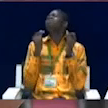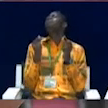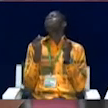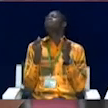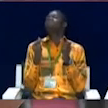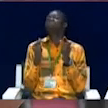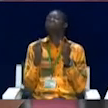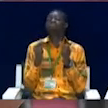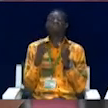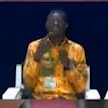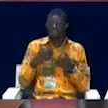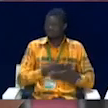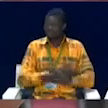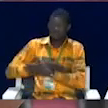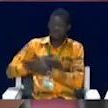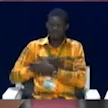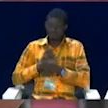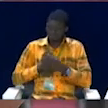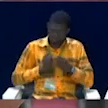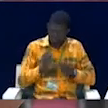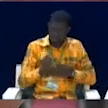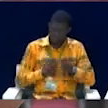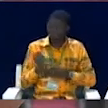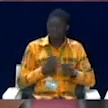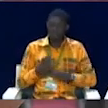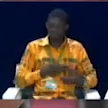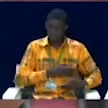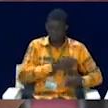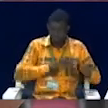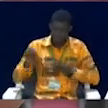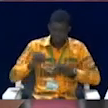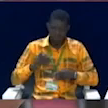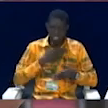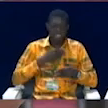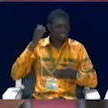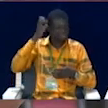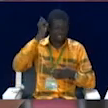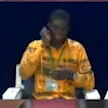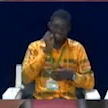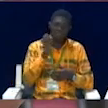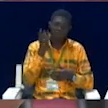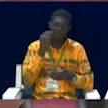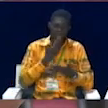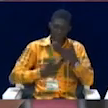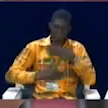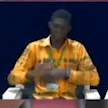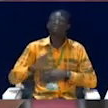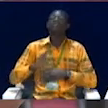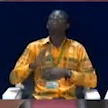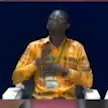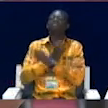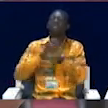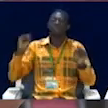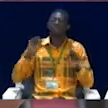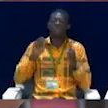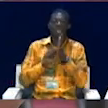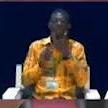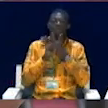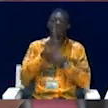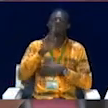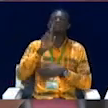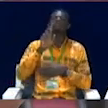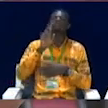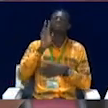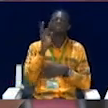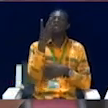Immediately, the baby kicked and was delivered safely on April 7th,